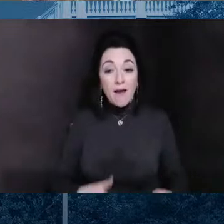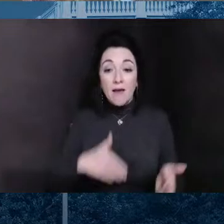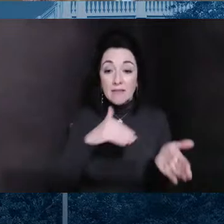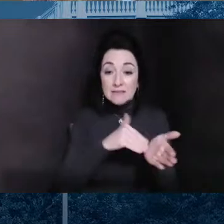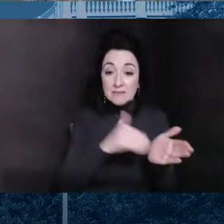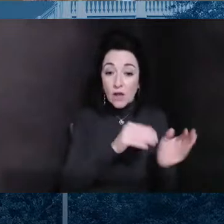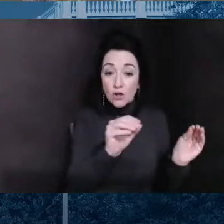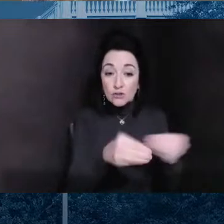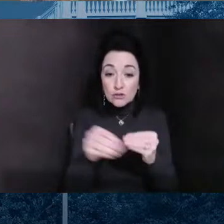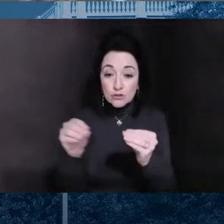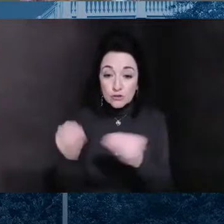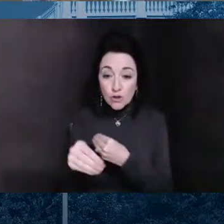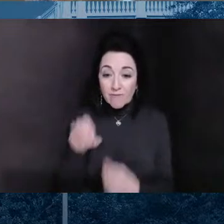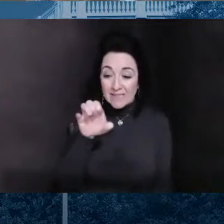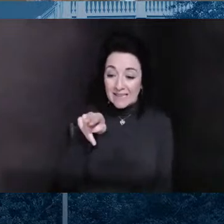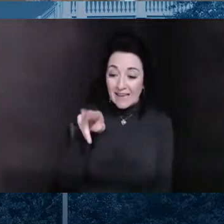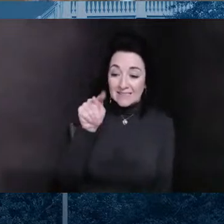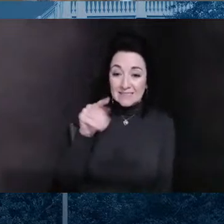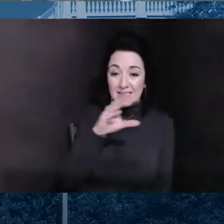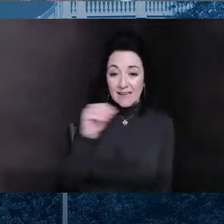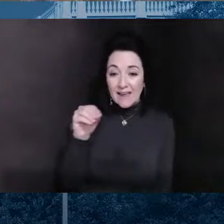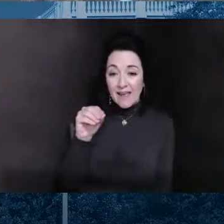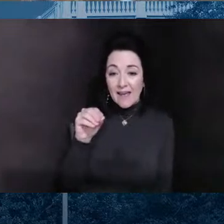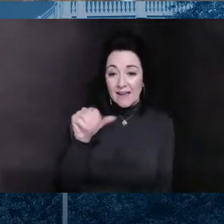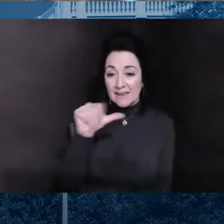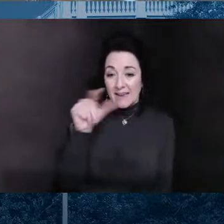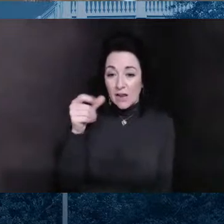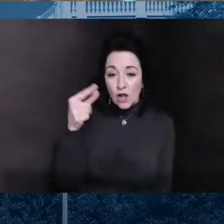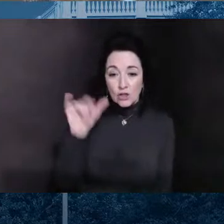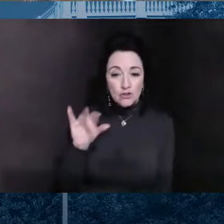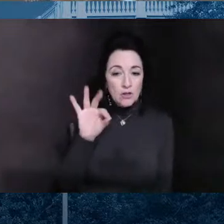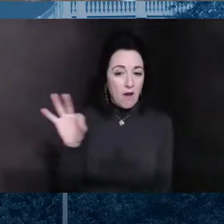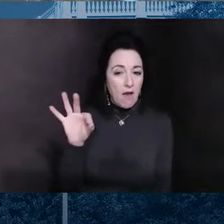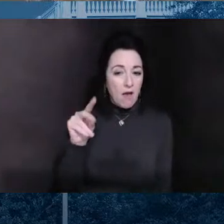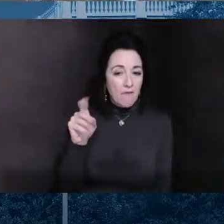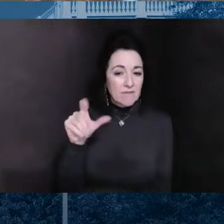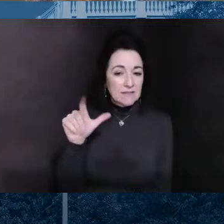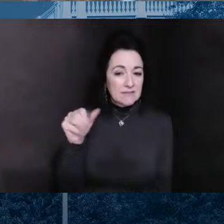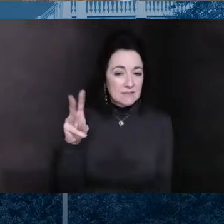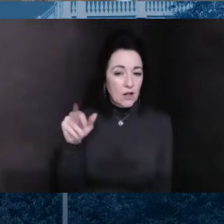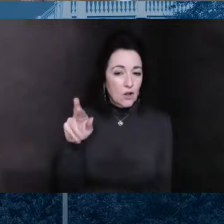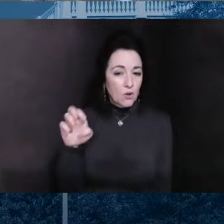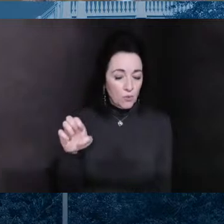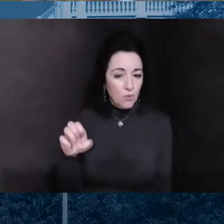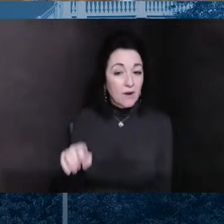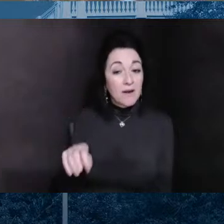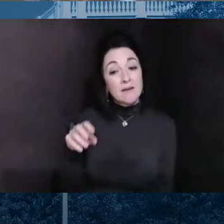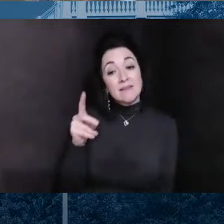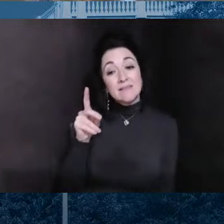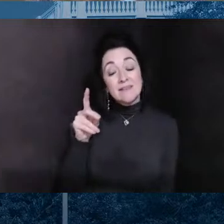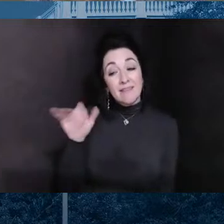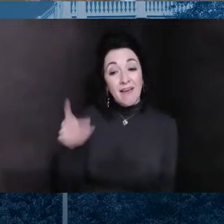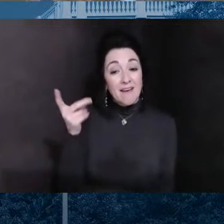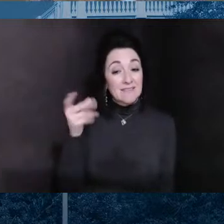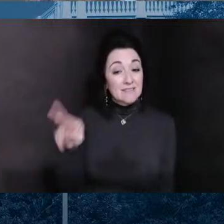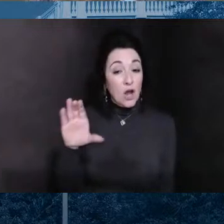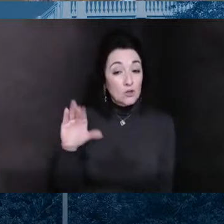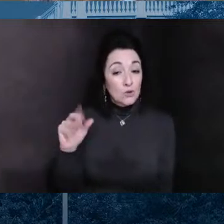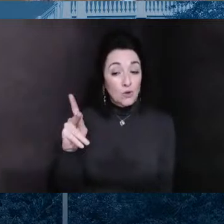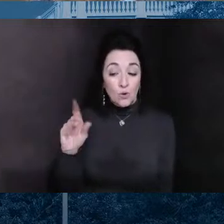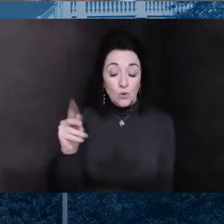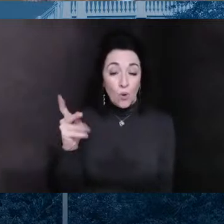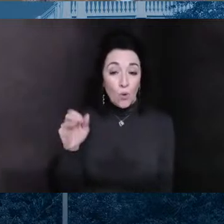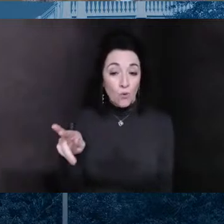to ENT and Allergy of Delaware, Dr. Joan Coker and Neil Hochstein, who are so